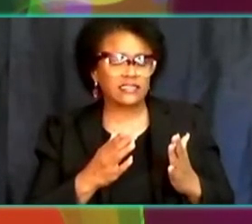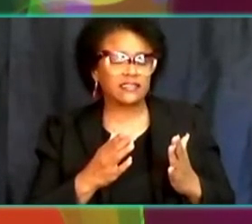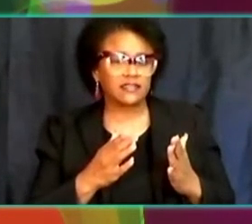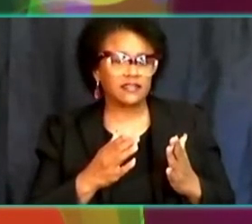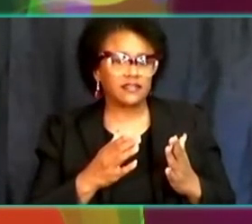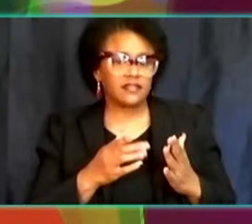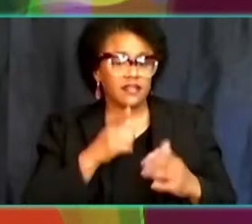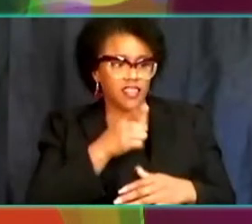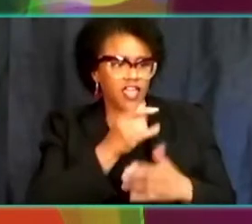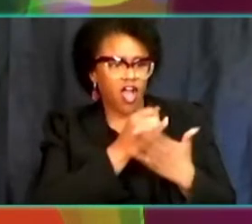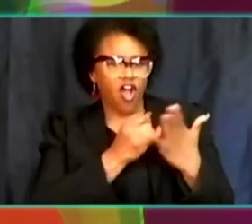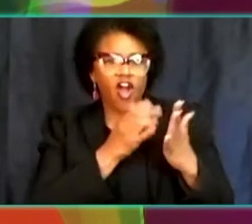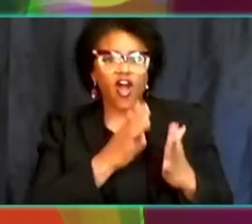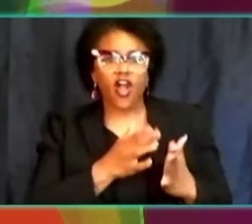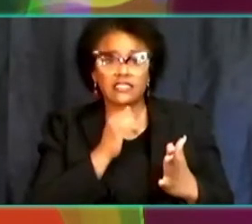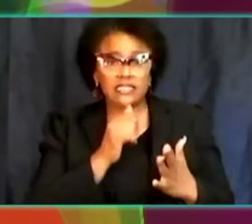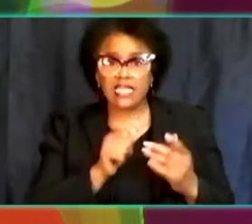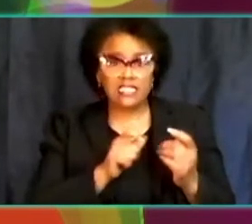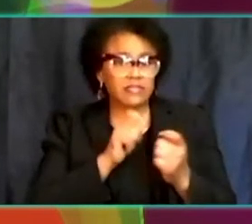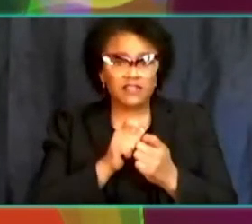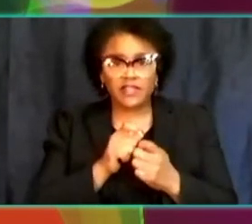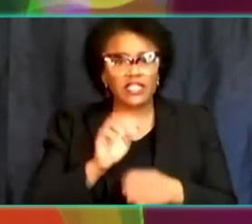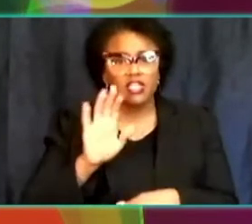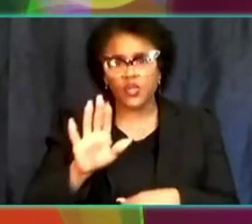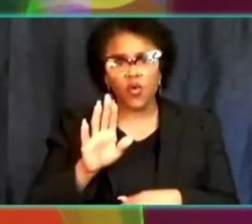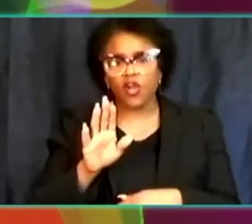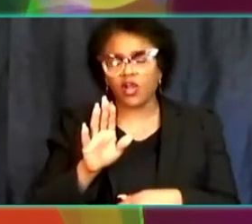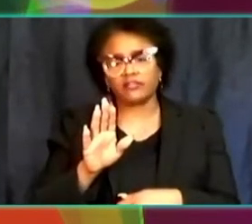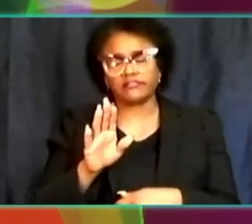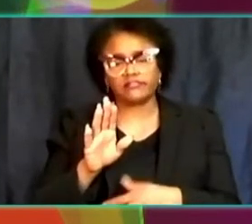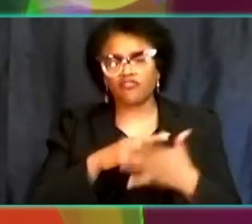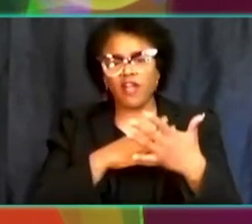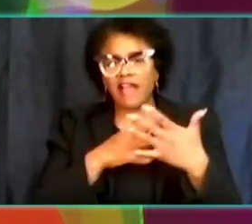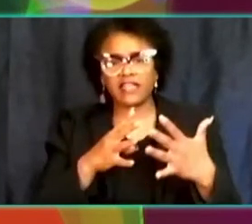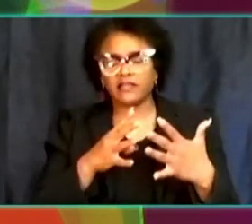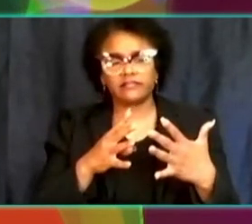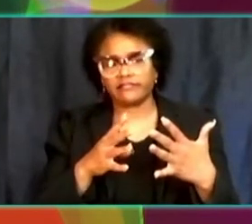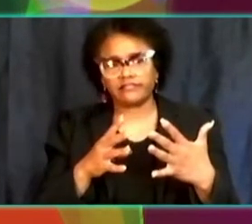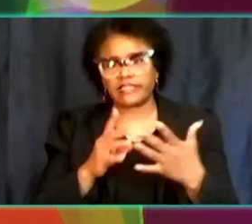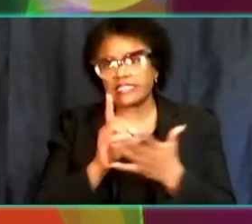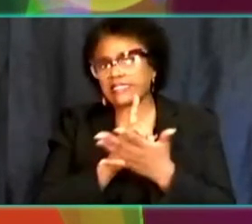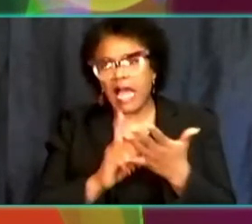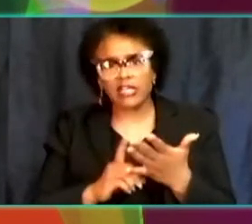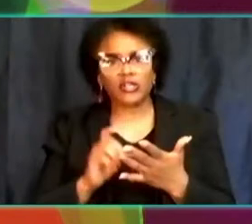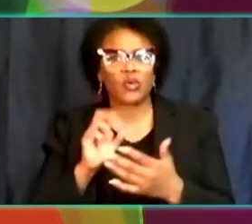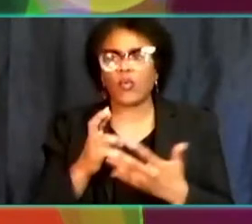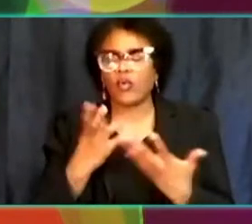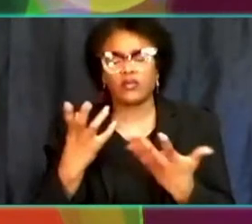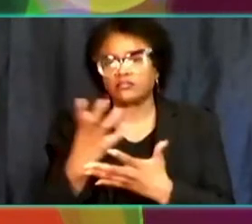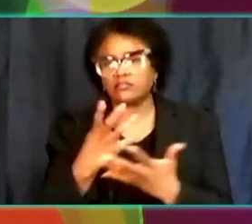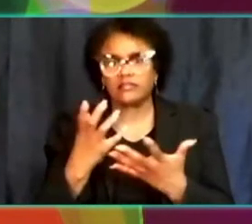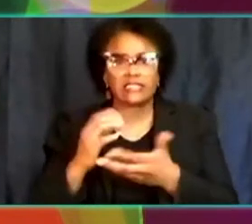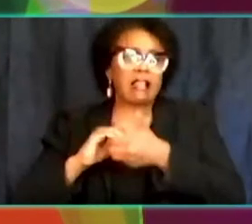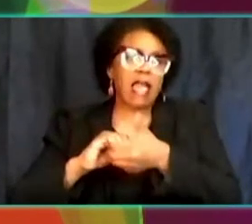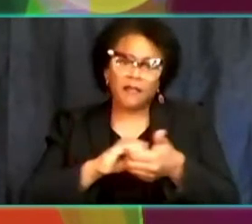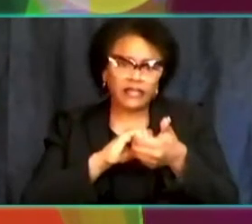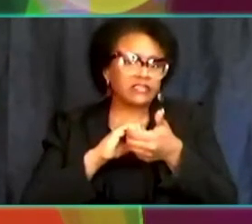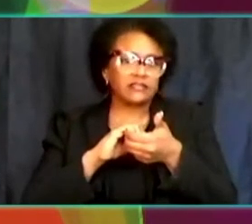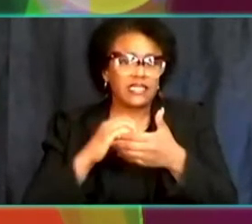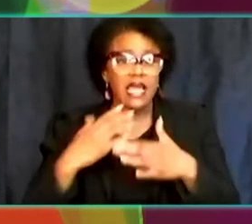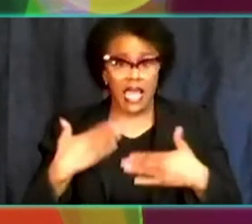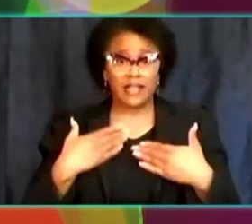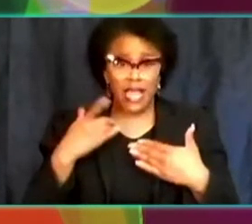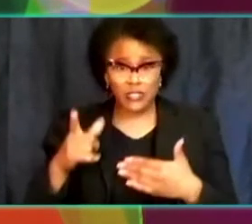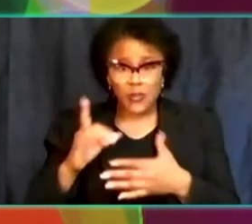isn't your particular artist. It's not your graphic designer. It's a collab. So I'm glad you said that,